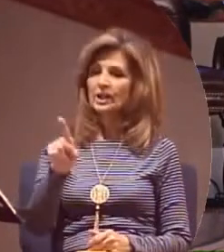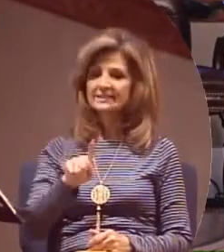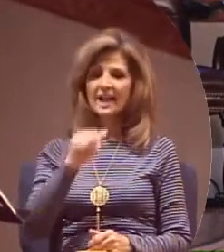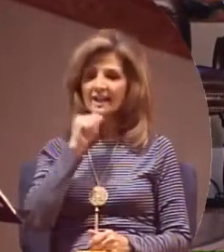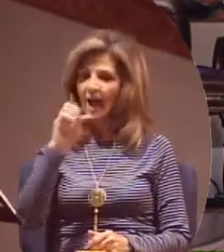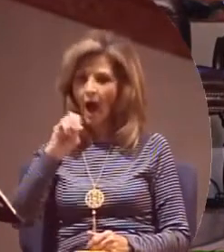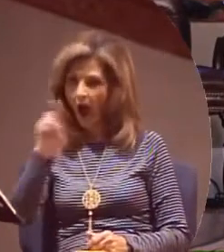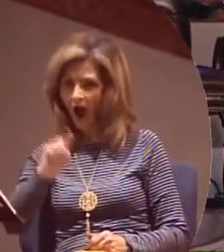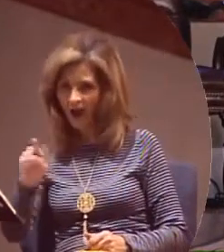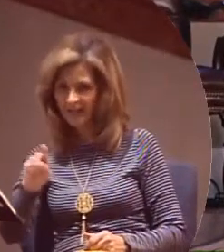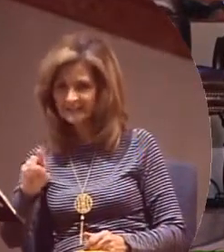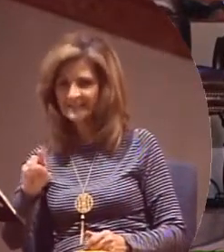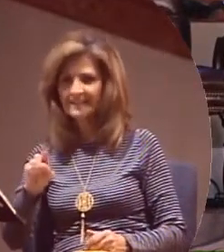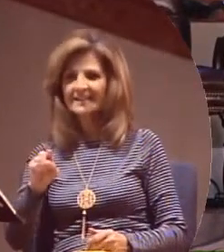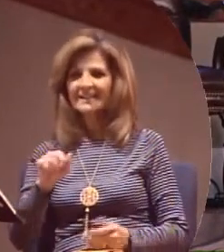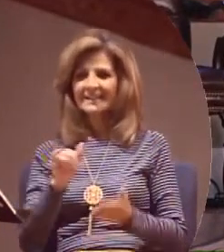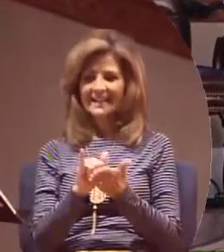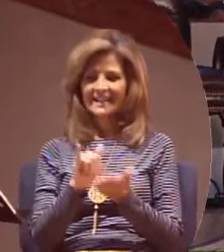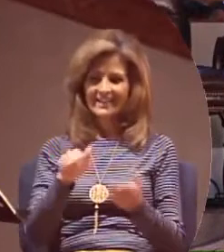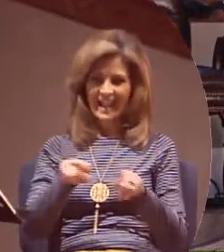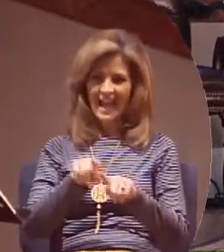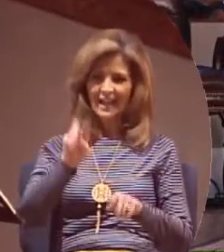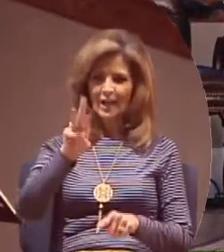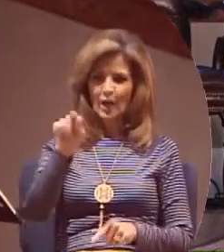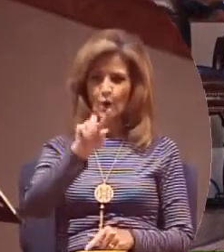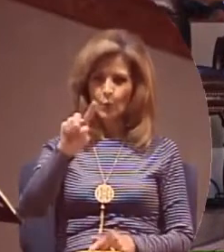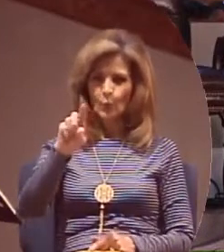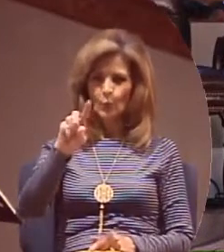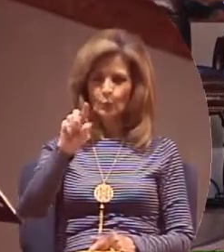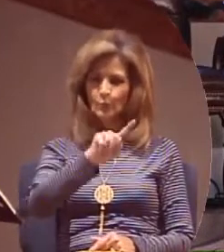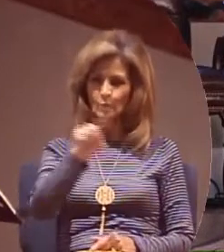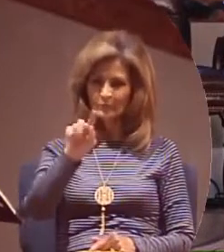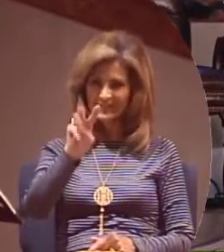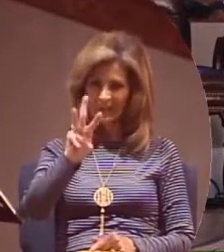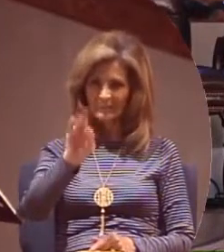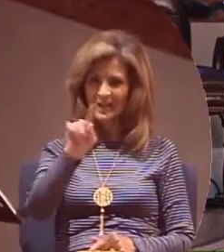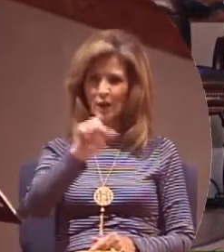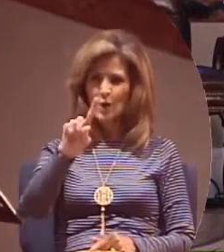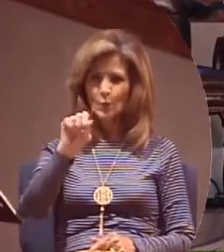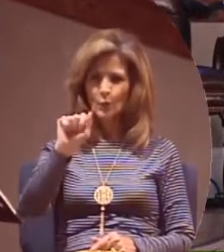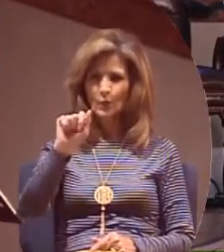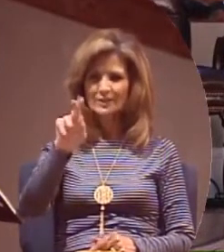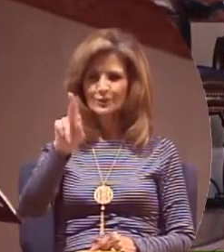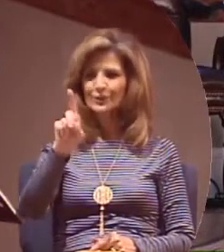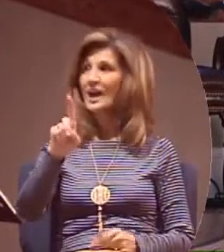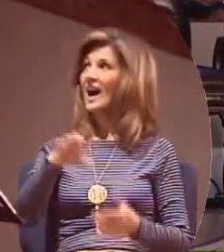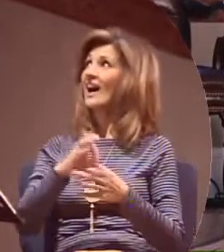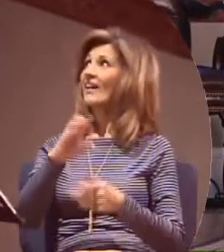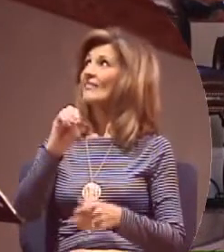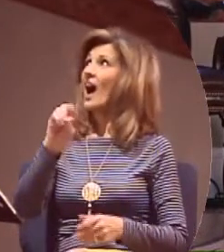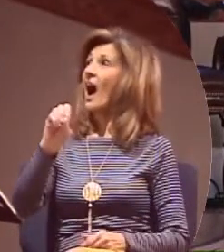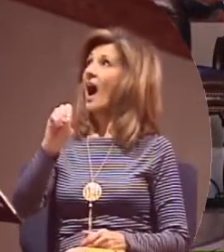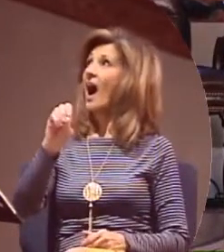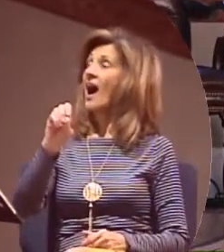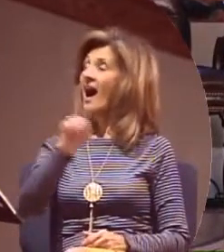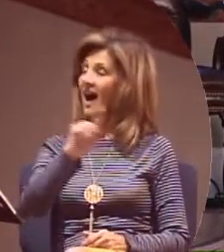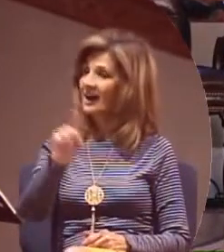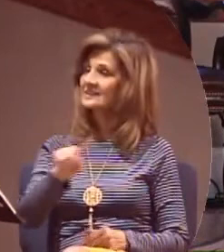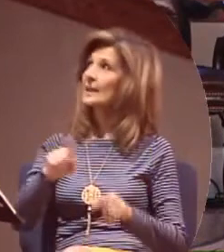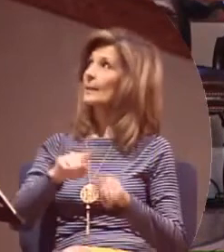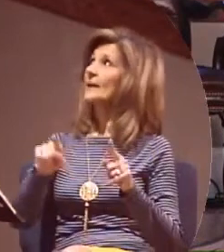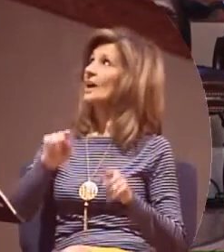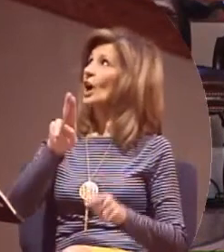That's where Dorothy and Toto was. There was a man in the land of Uz whose name was